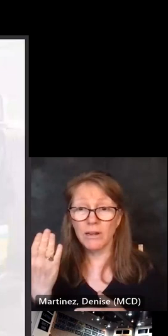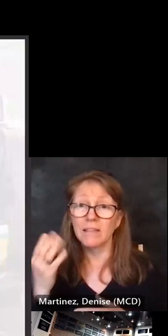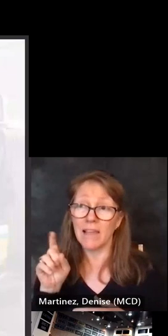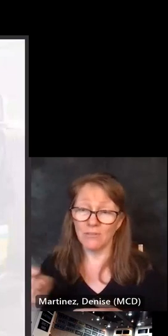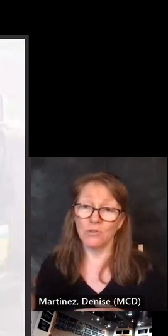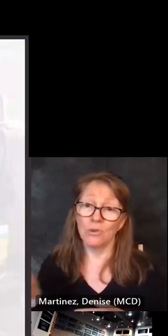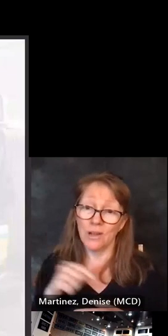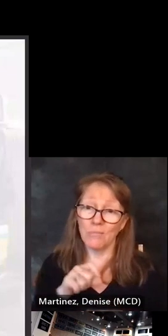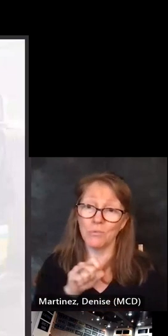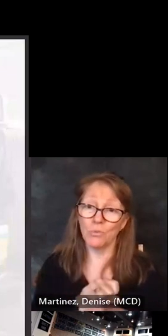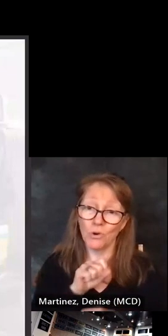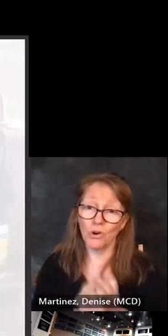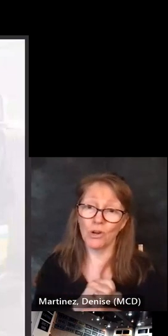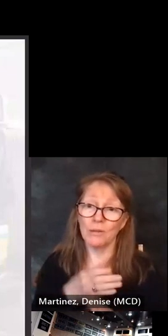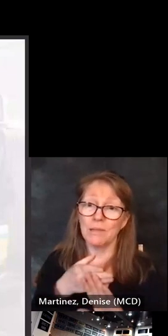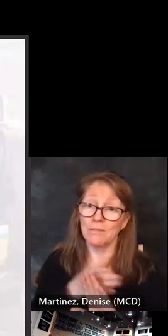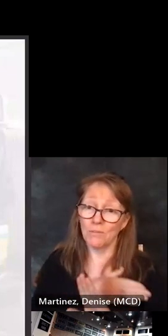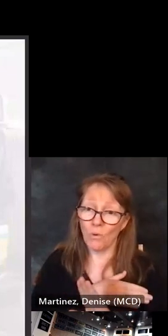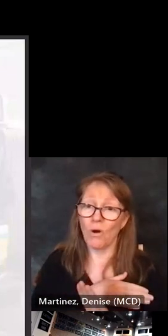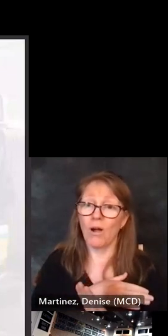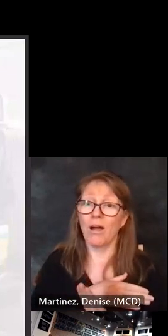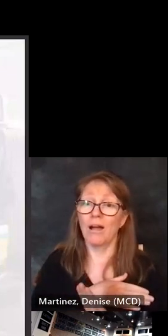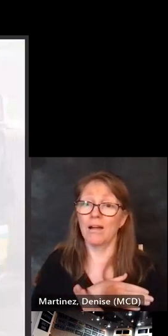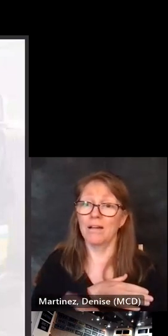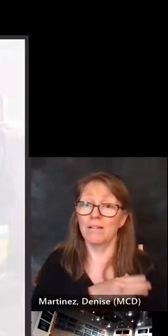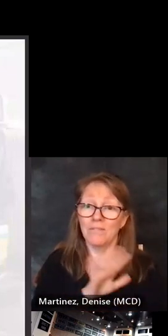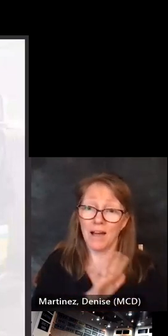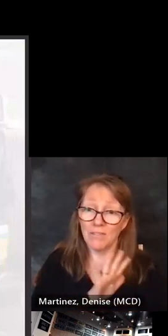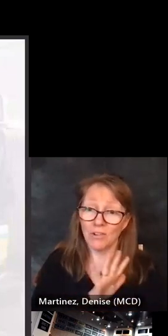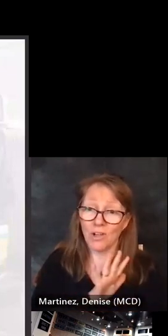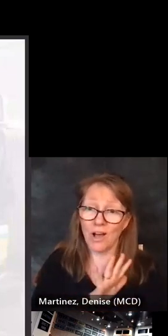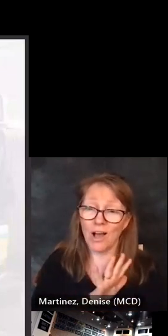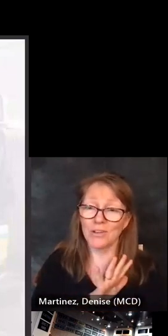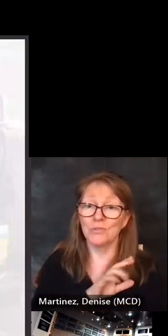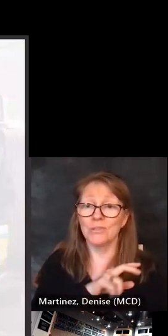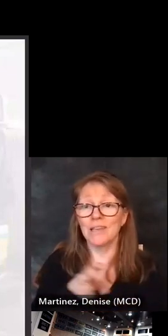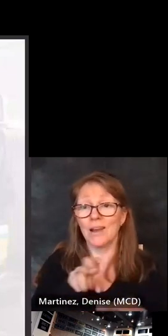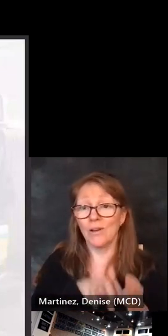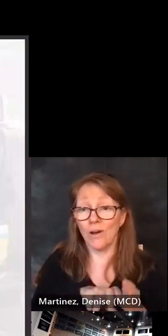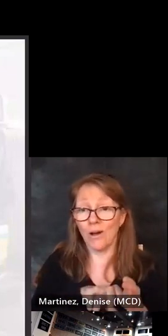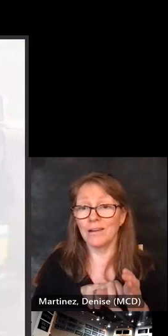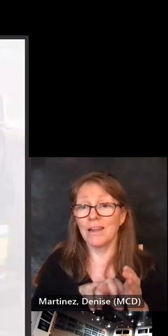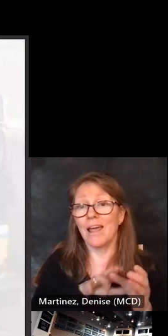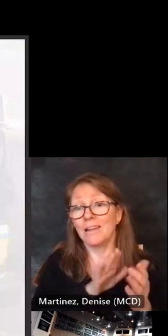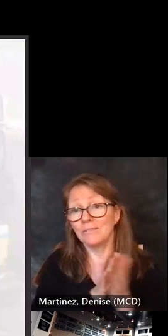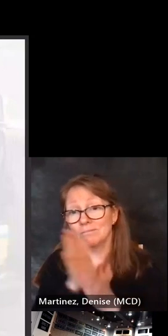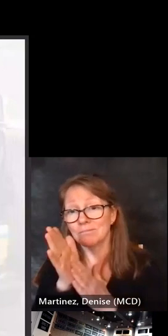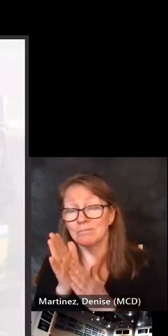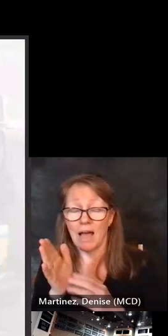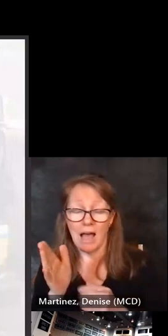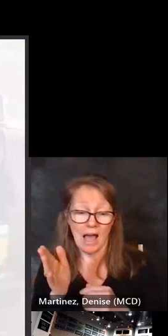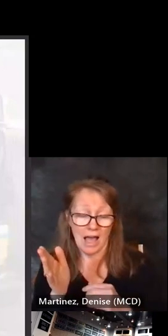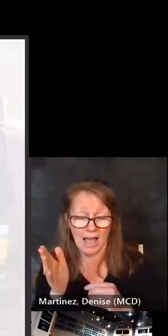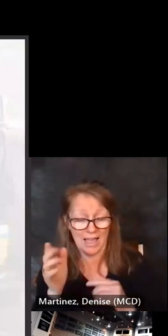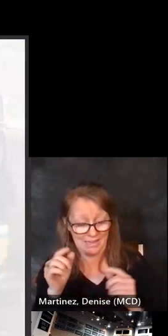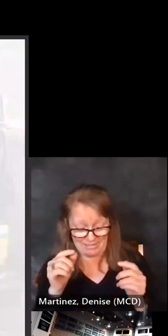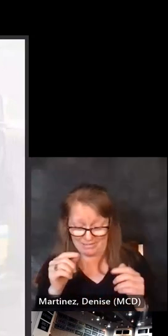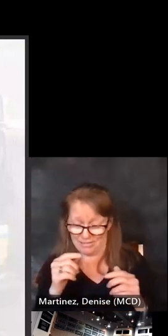work before then in order to make that happen. And I take transit to work every